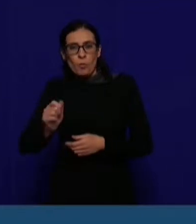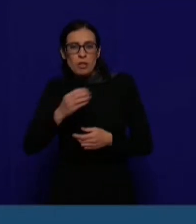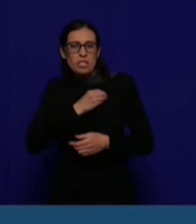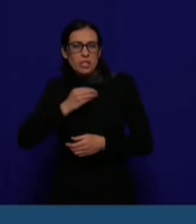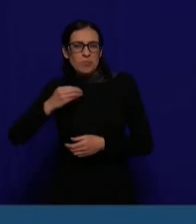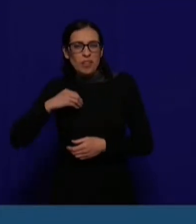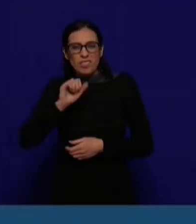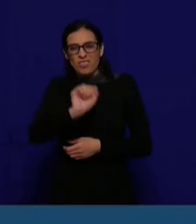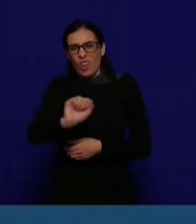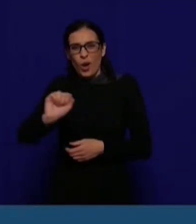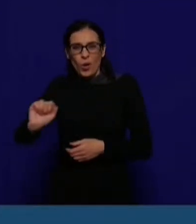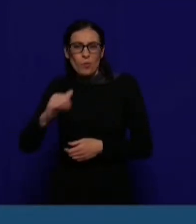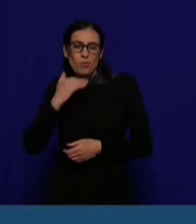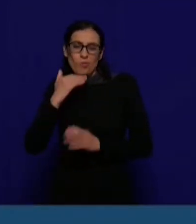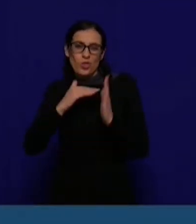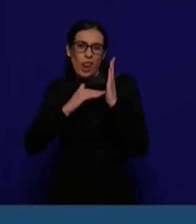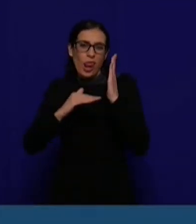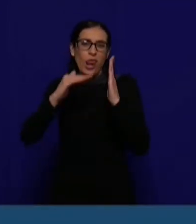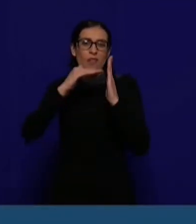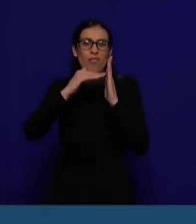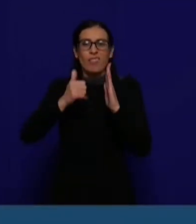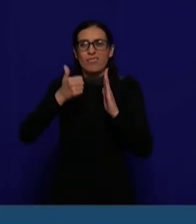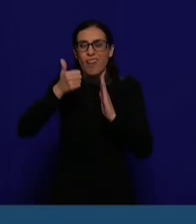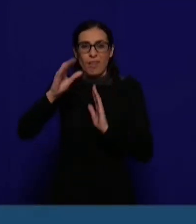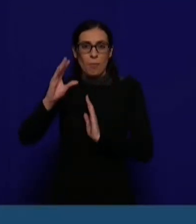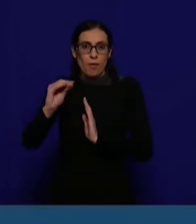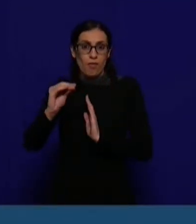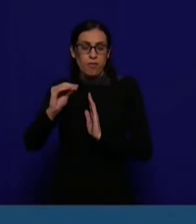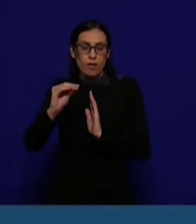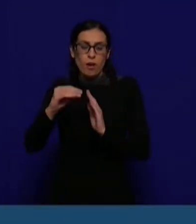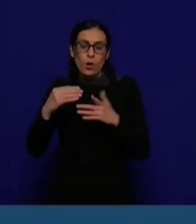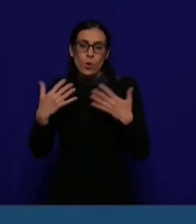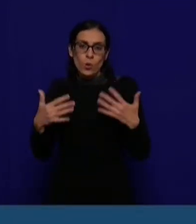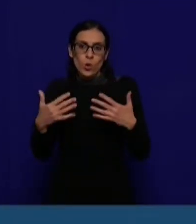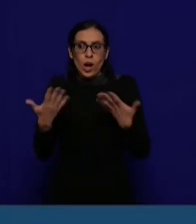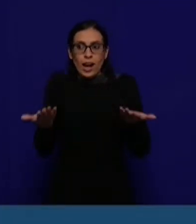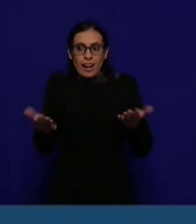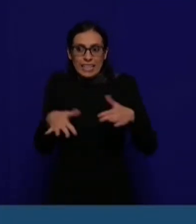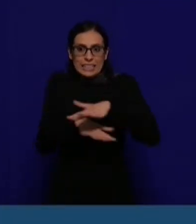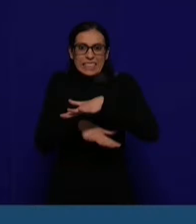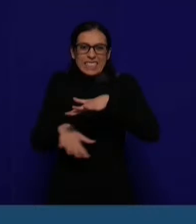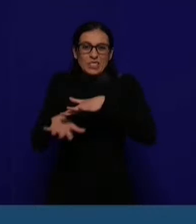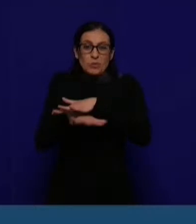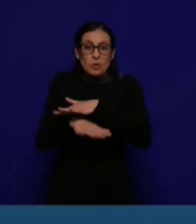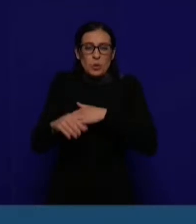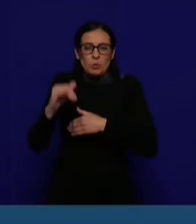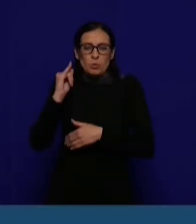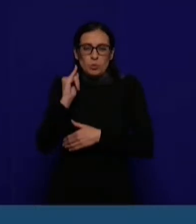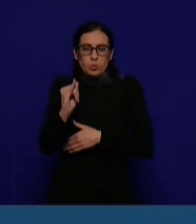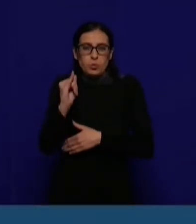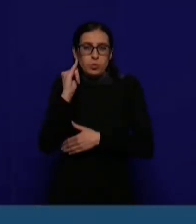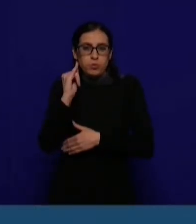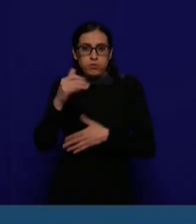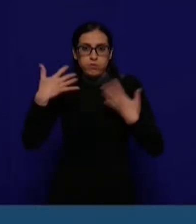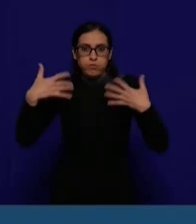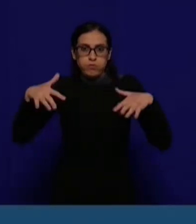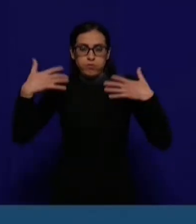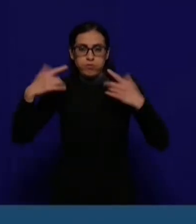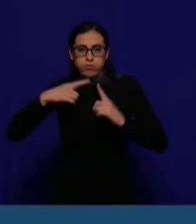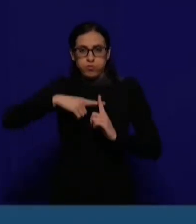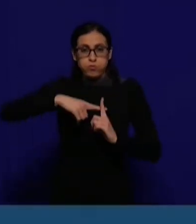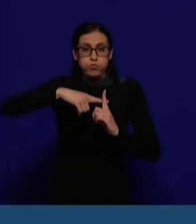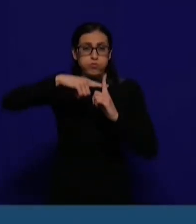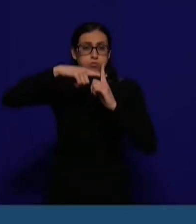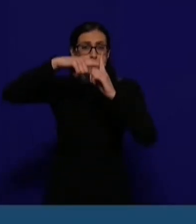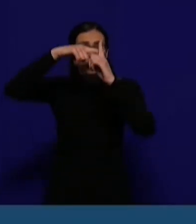tagħhom mhumiex ta' livell daqshekk għoli u allura qegħdin f'sitwazzjoni fejn tant għandhom każijiet li qegħdin f'sitwazzjoni li mhux